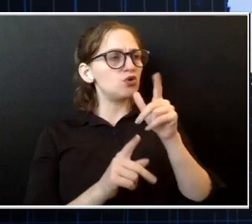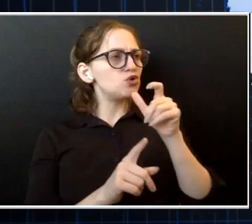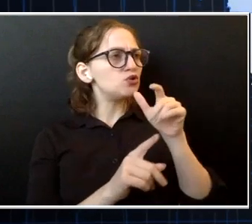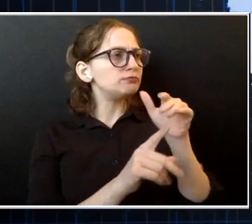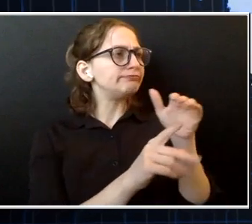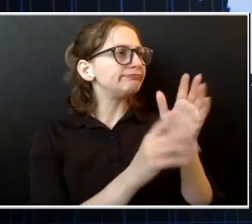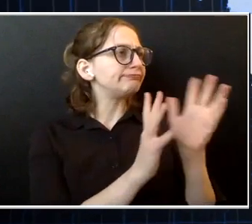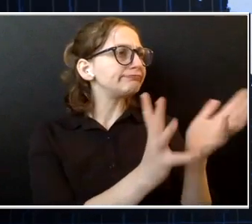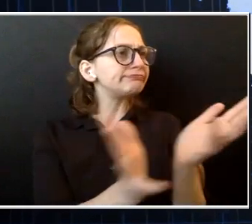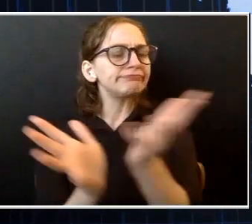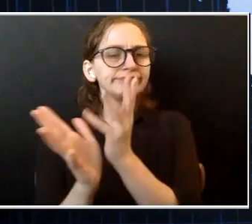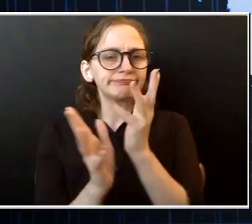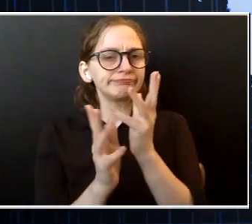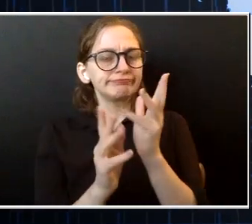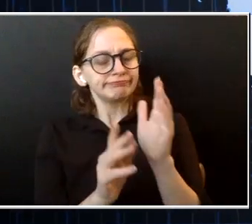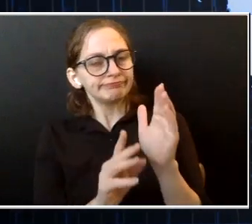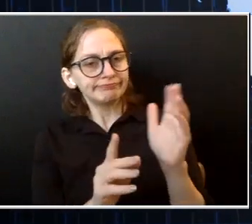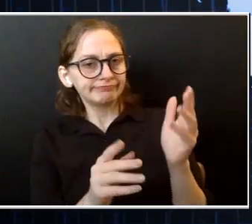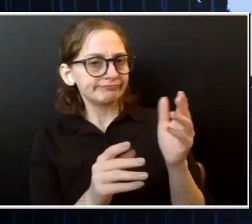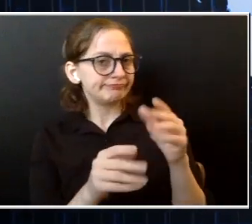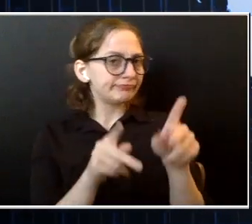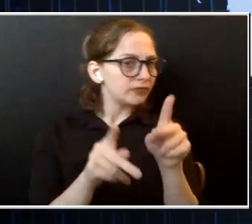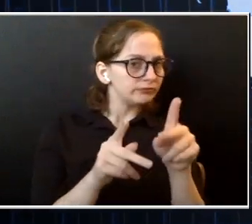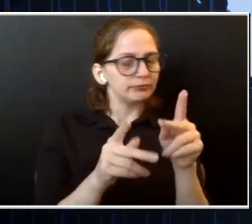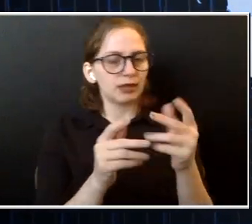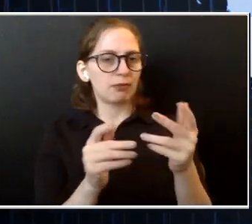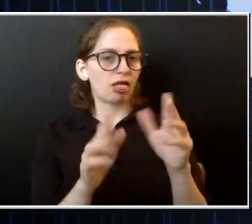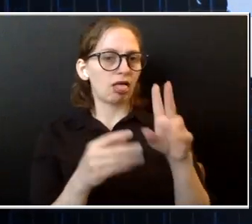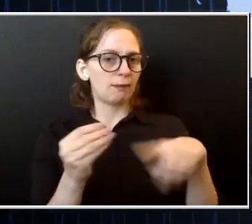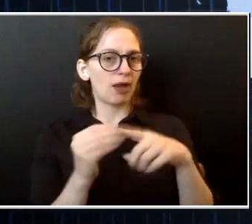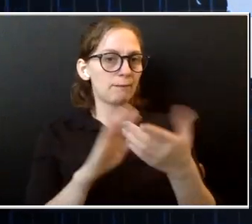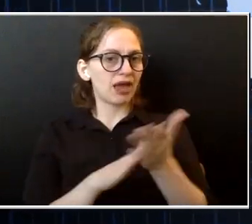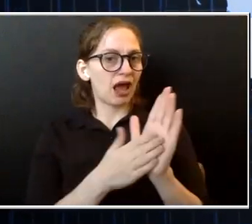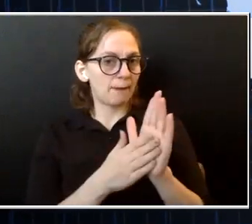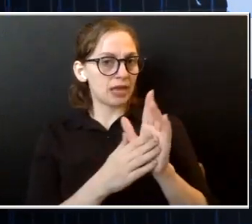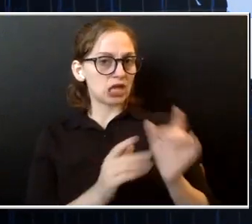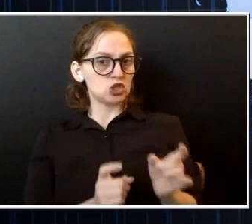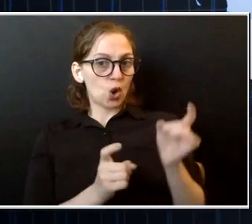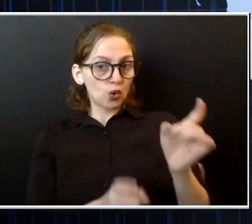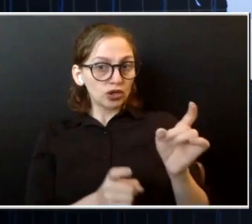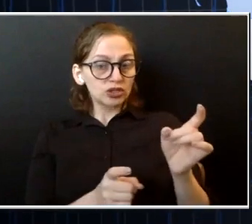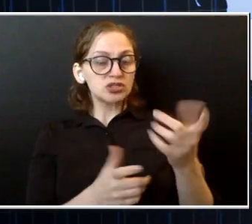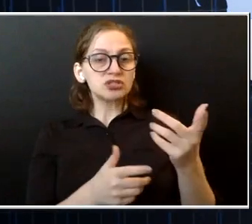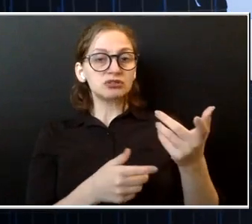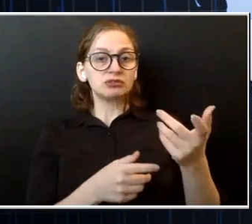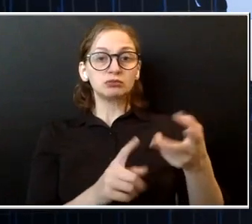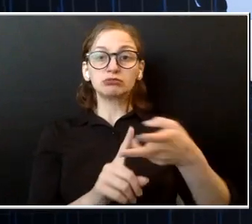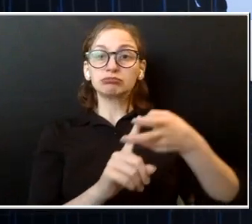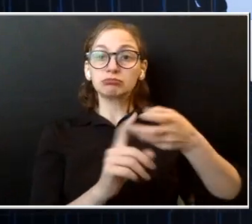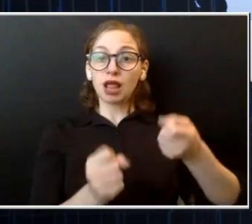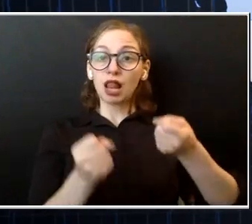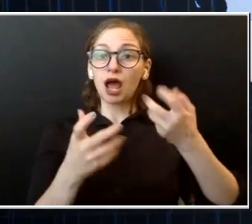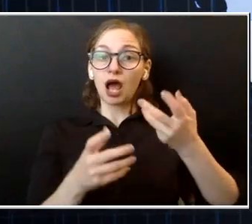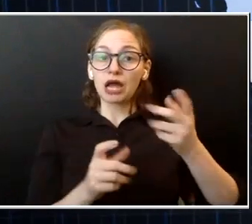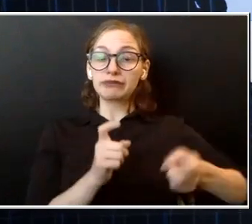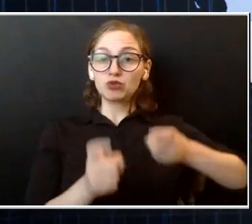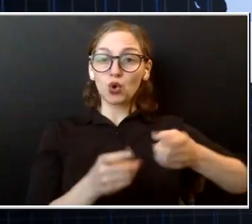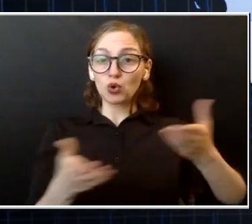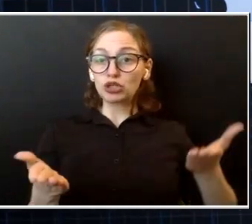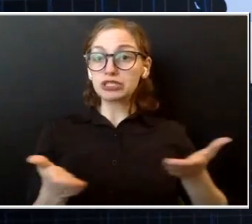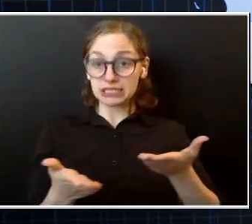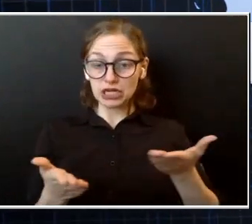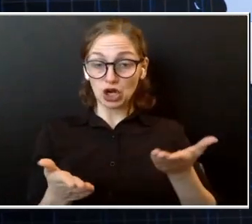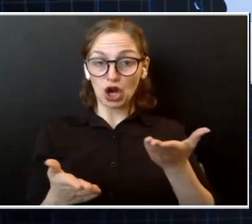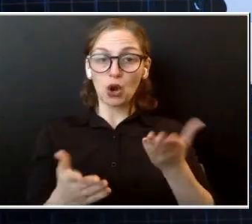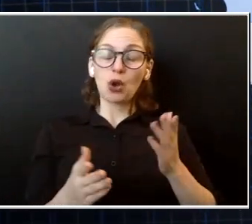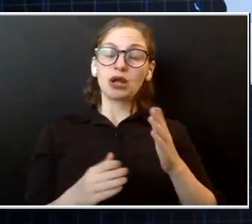donors, were getting a lot of donors here in the Midwest, where some of the coastal areas underperformed. That's absolutely right. So we